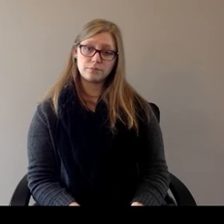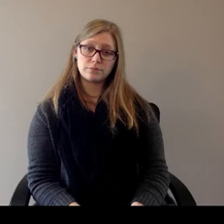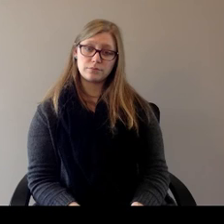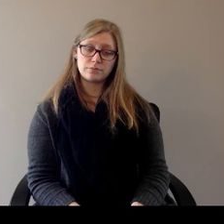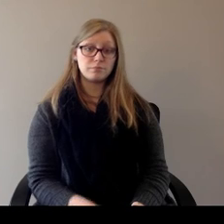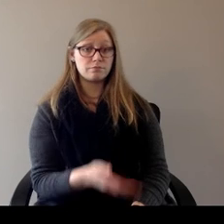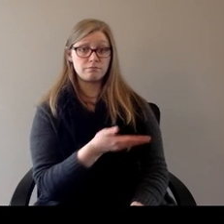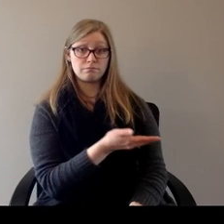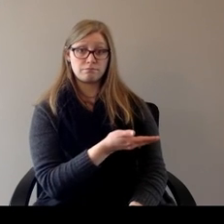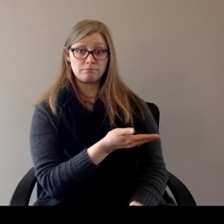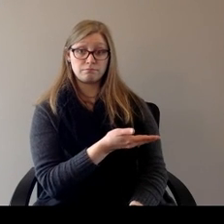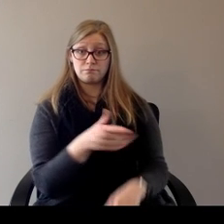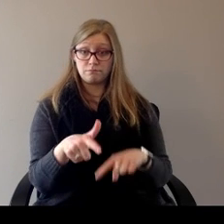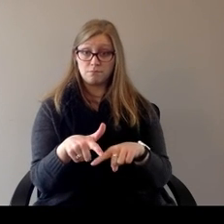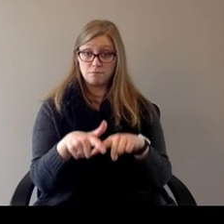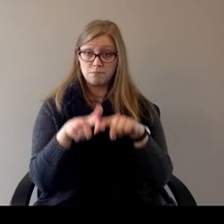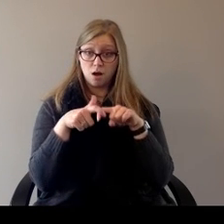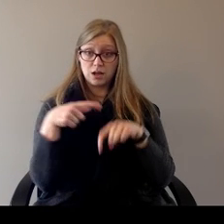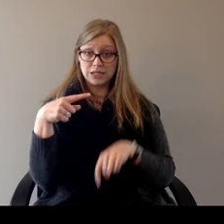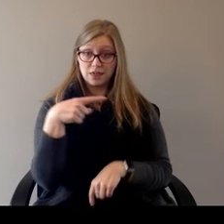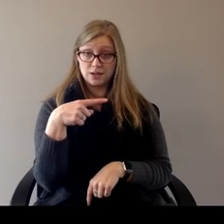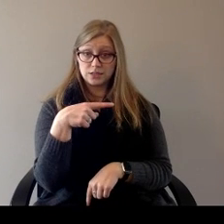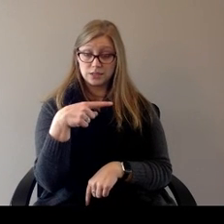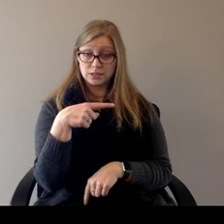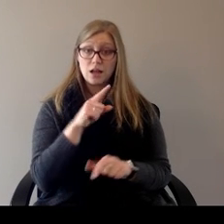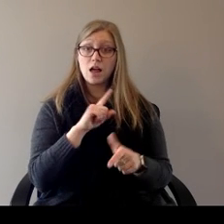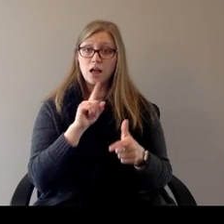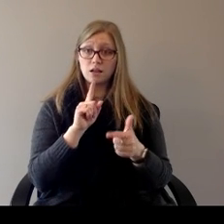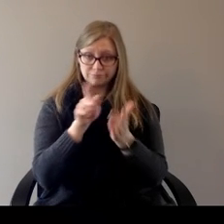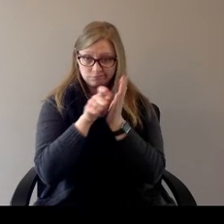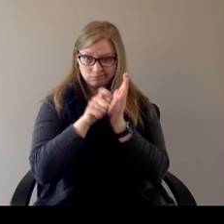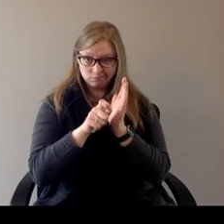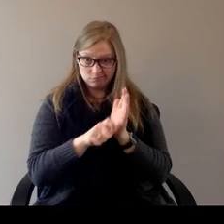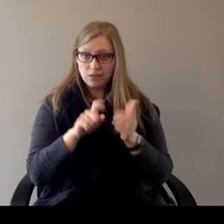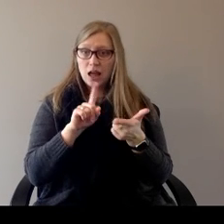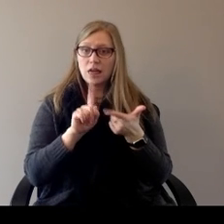Okay, so pause this slide and then check out the answer on the next slide.